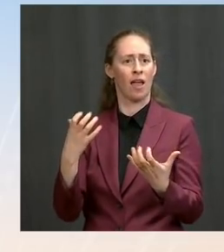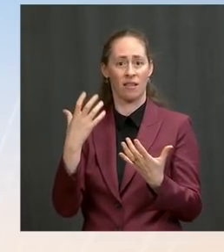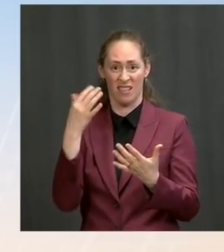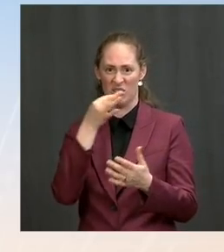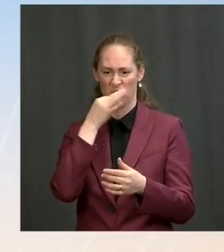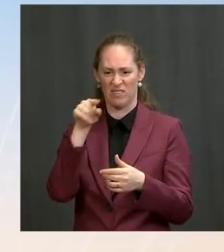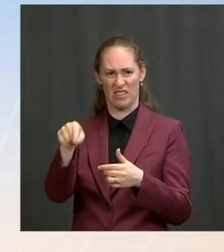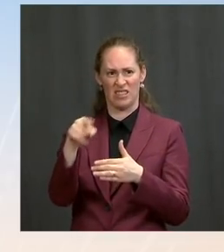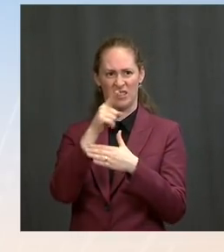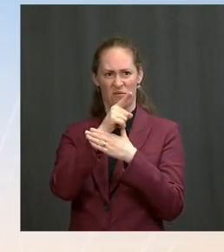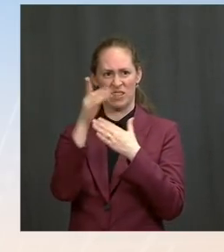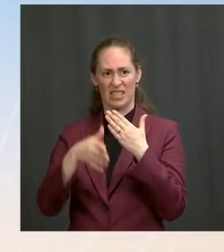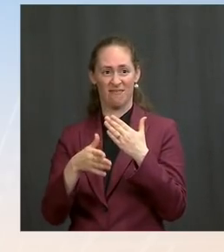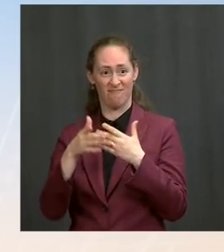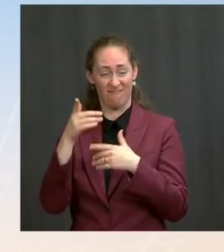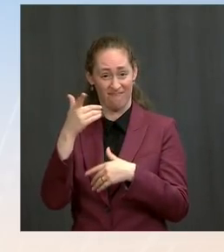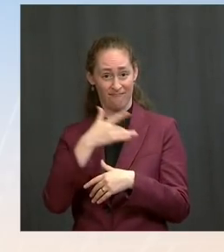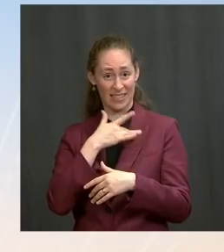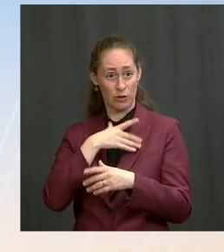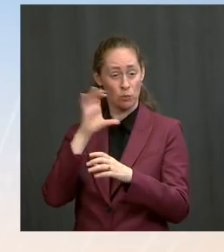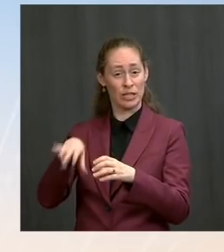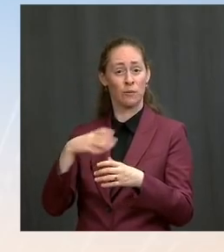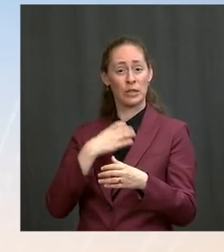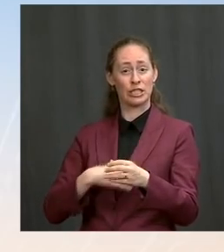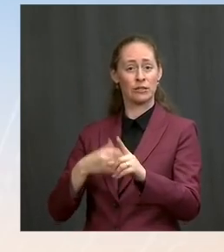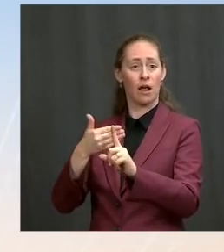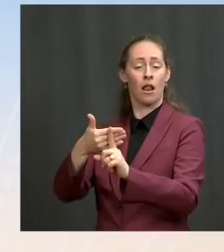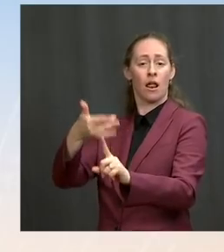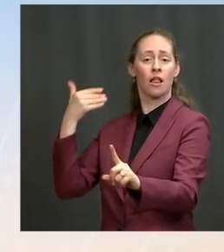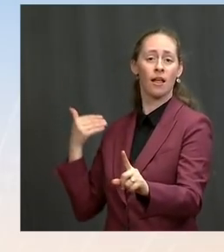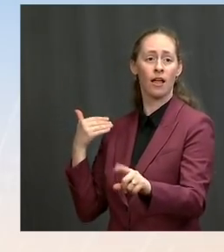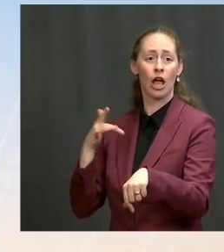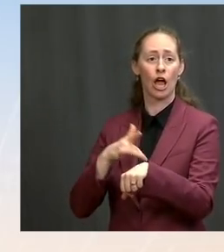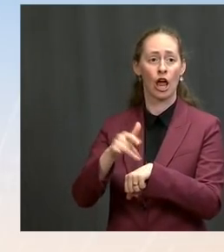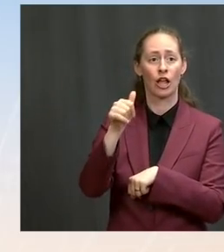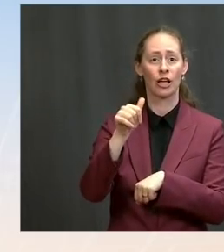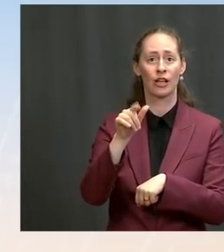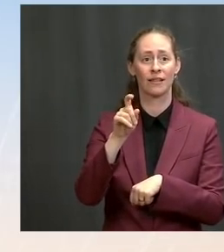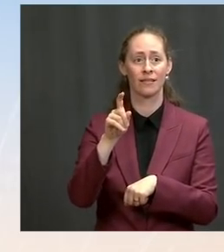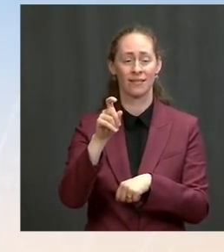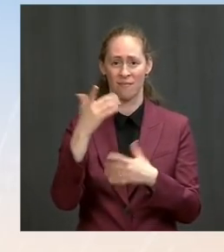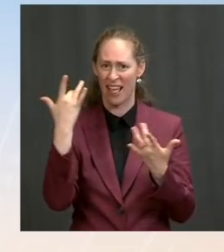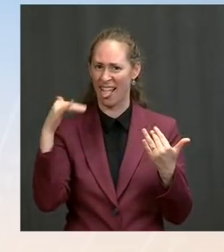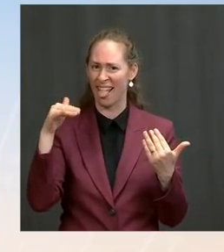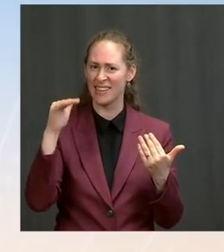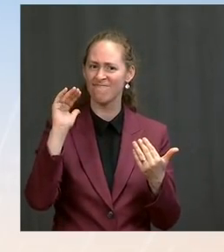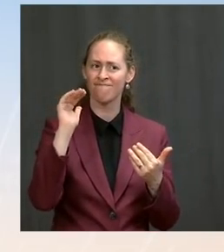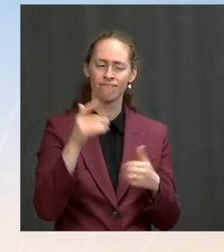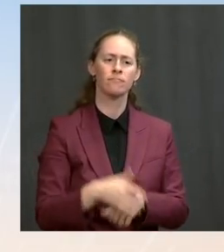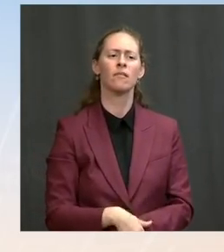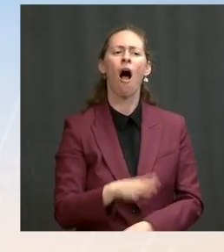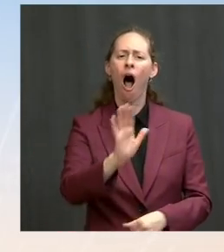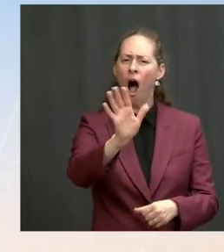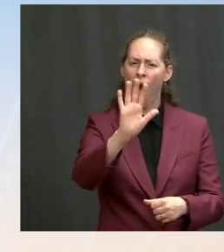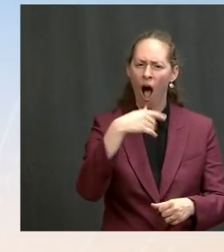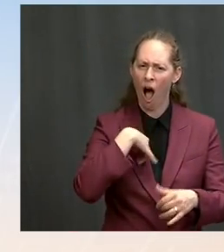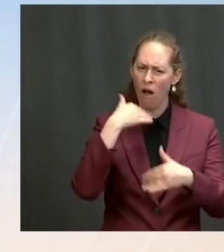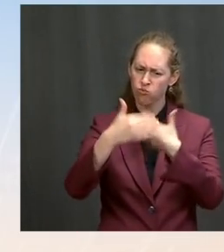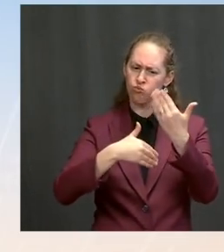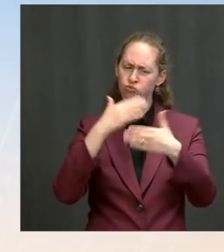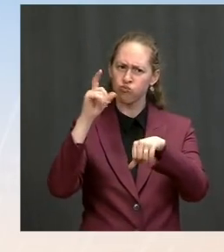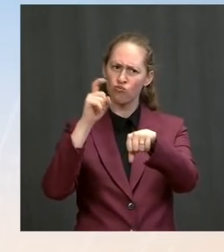do you attribute this shortfall to? Well, first I would note that we are on track to have 70% of people in this